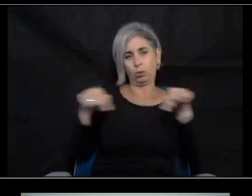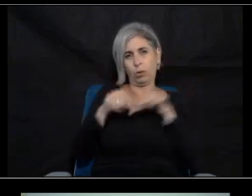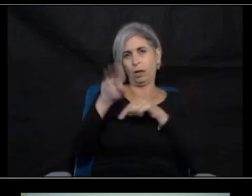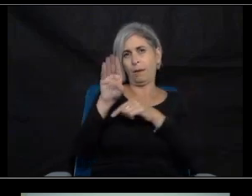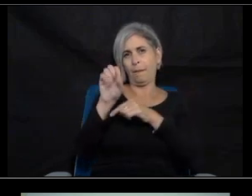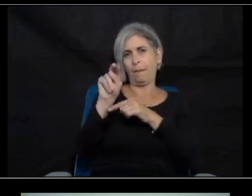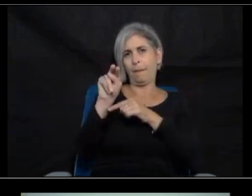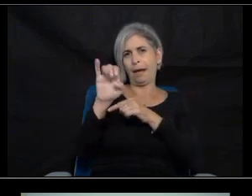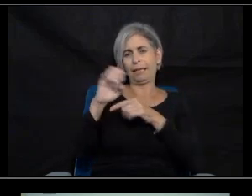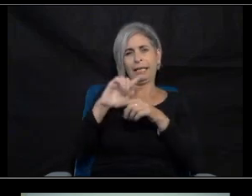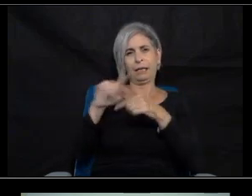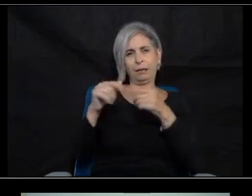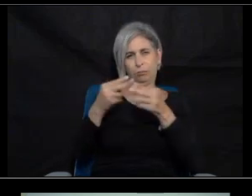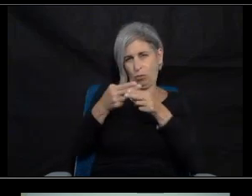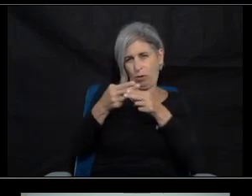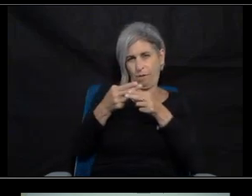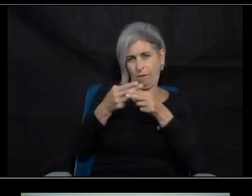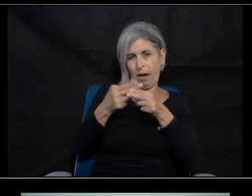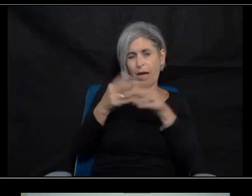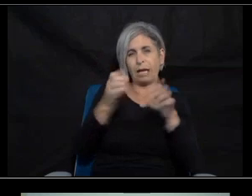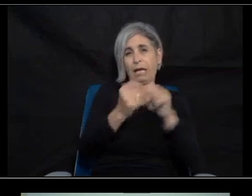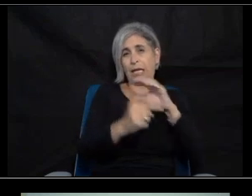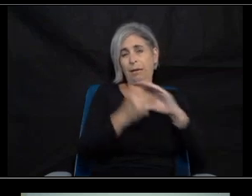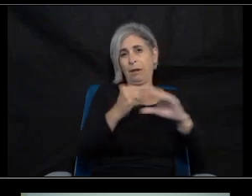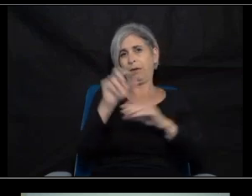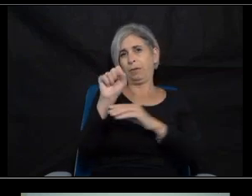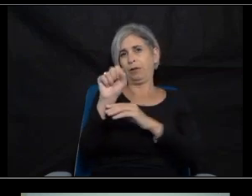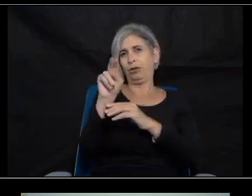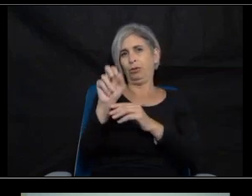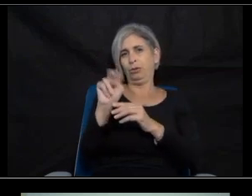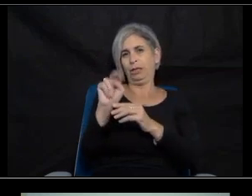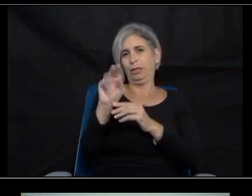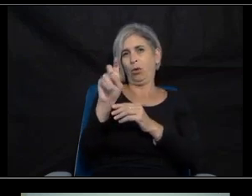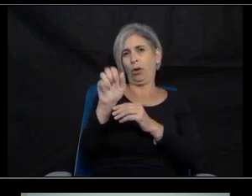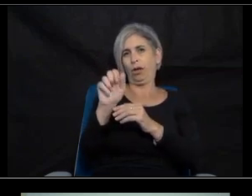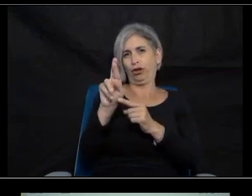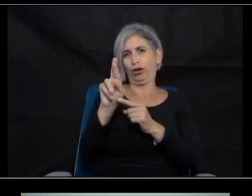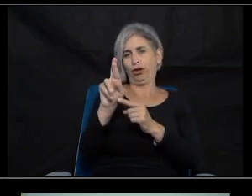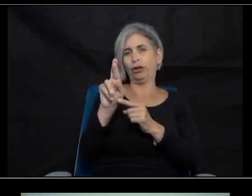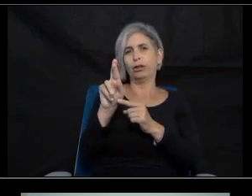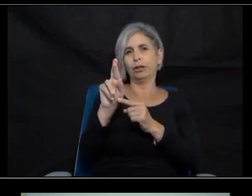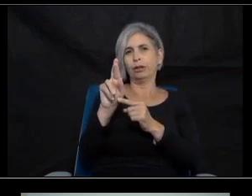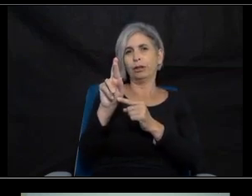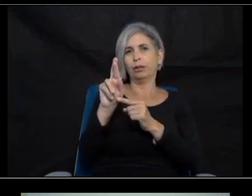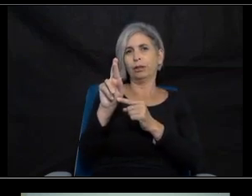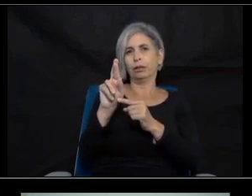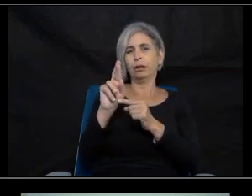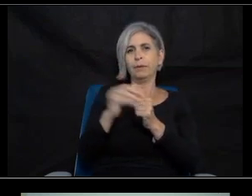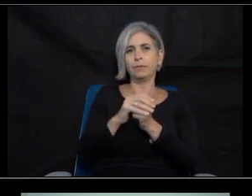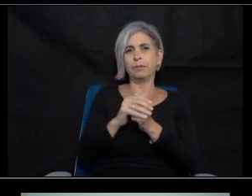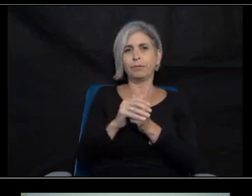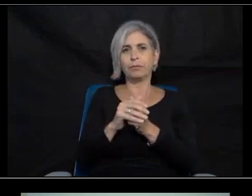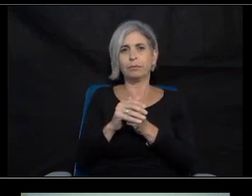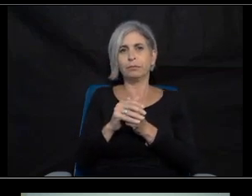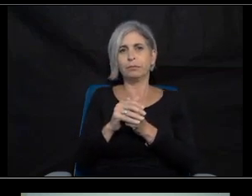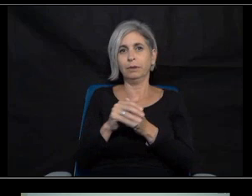briefly, and I did get an email from Susan Oyer. That's it for my disclosure.